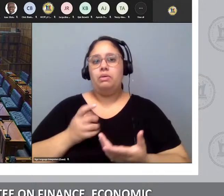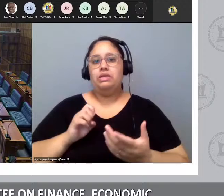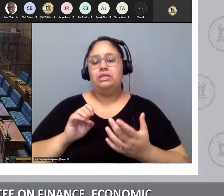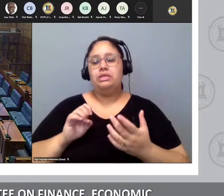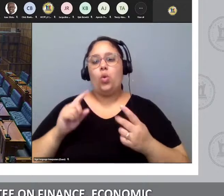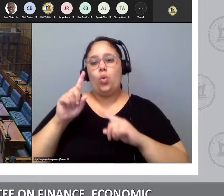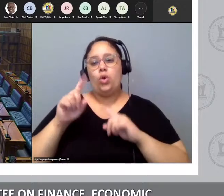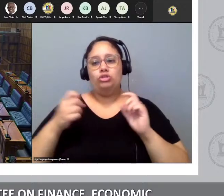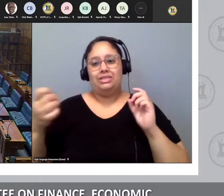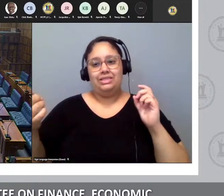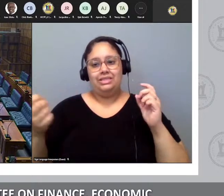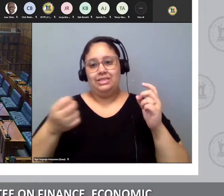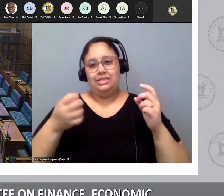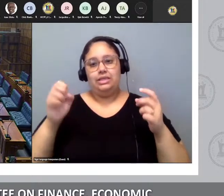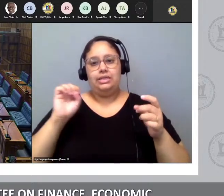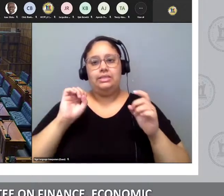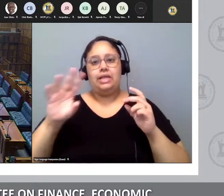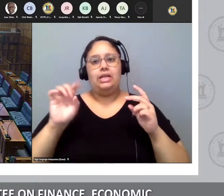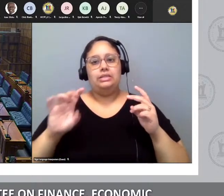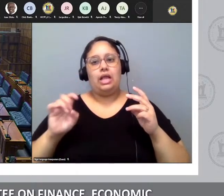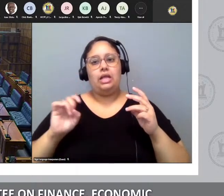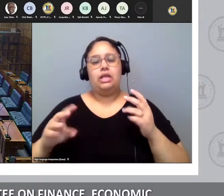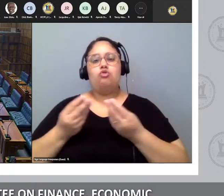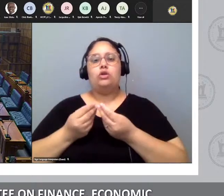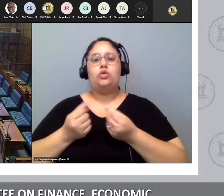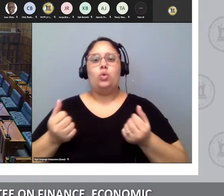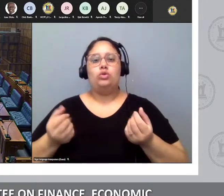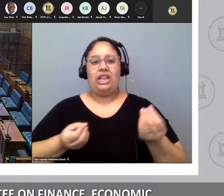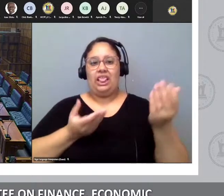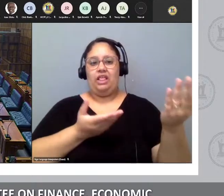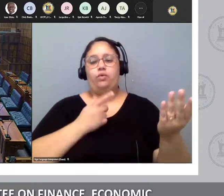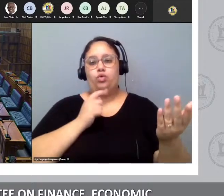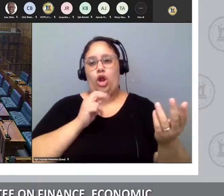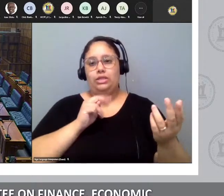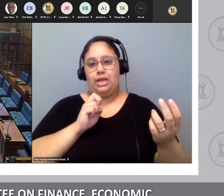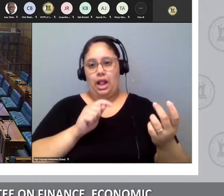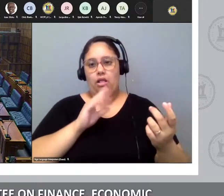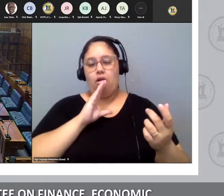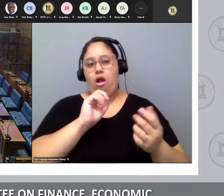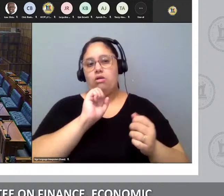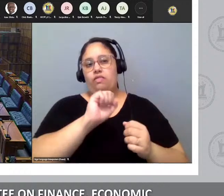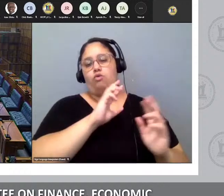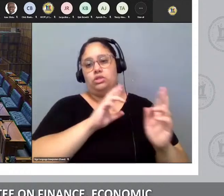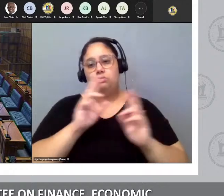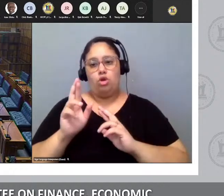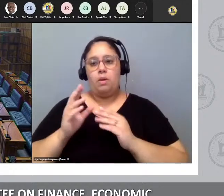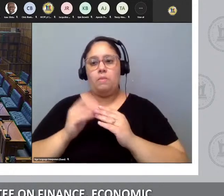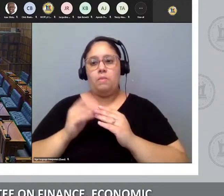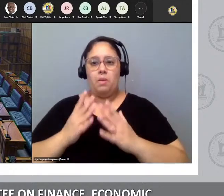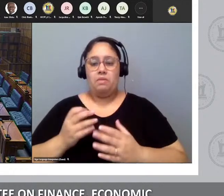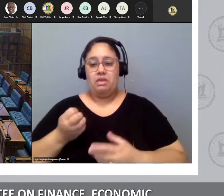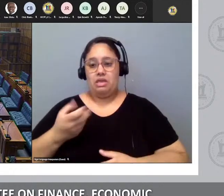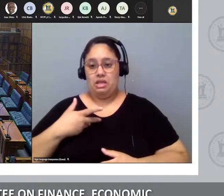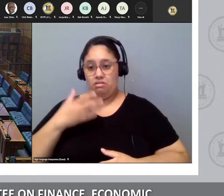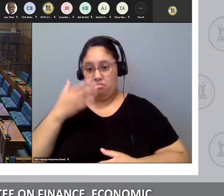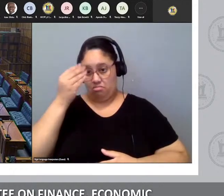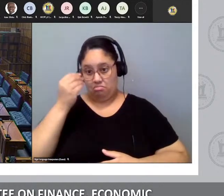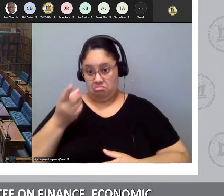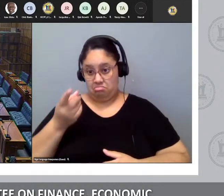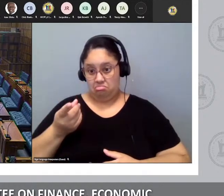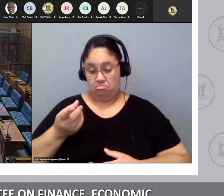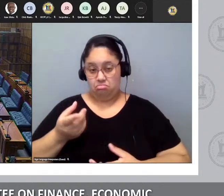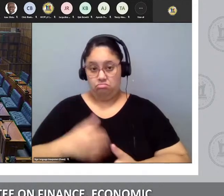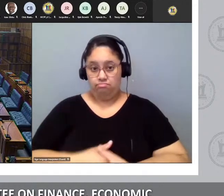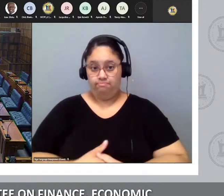questions as resolutions to transnet and ask them to reply uh but members let me get an indication from